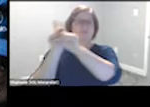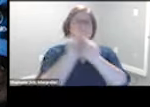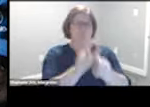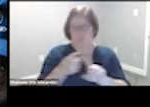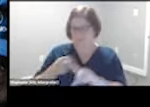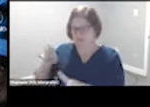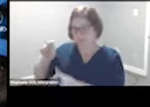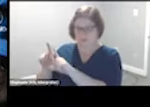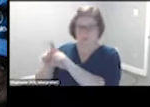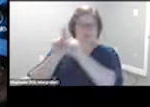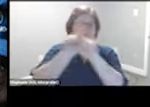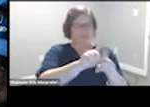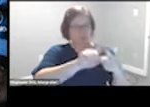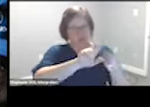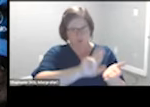to the launch pad